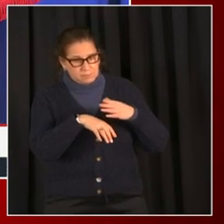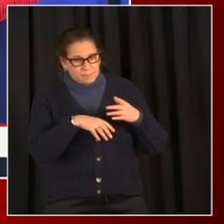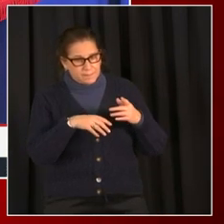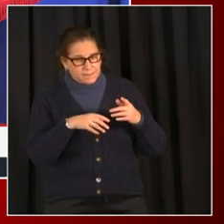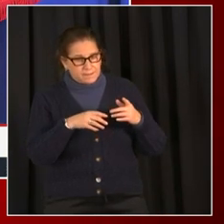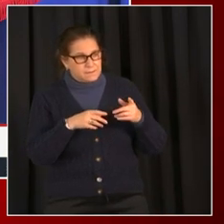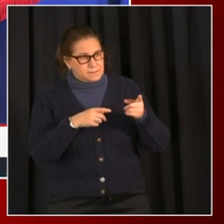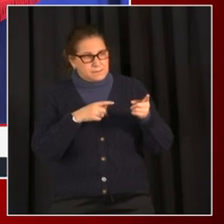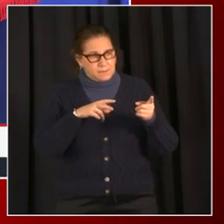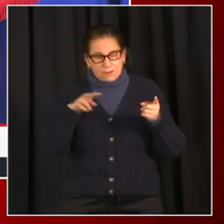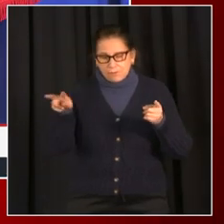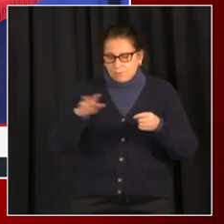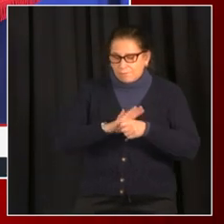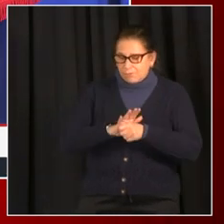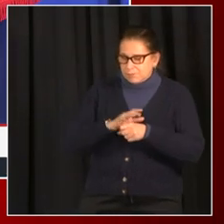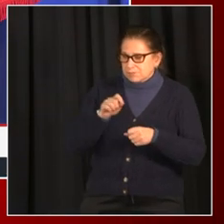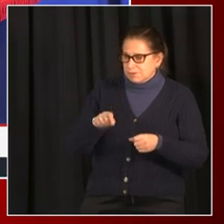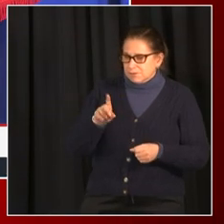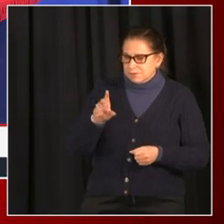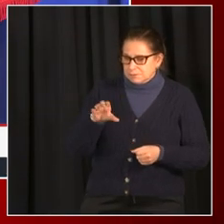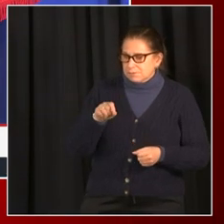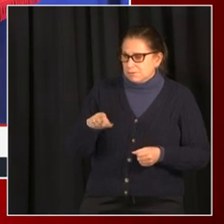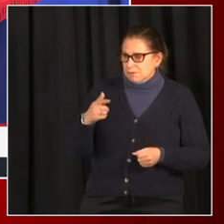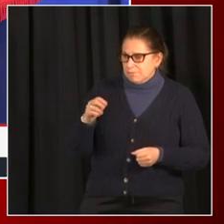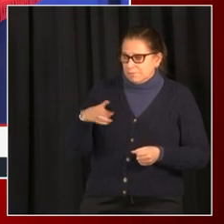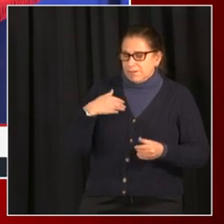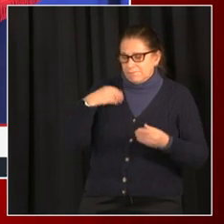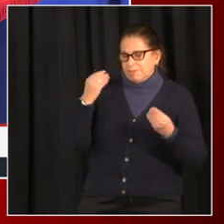coronavirus.dc.gov, we have a plethora of information about